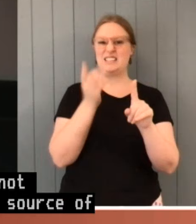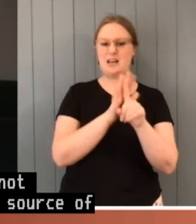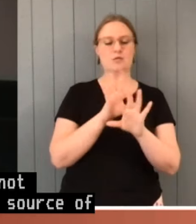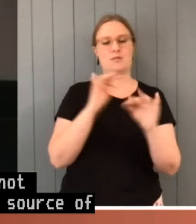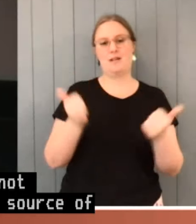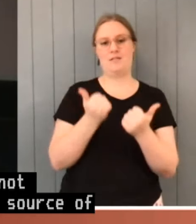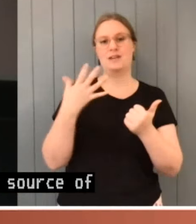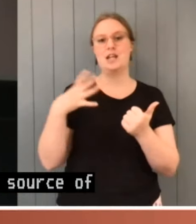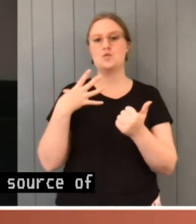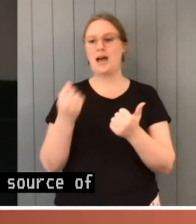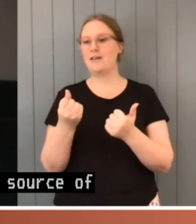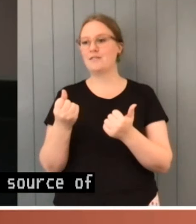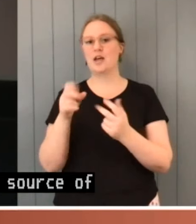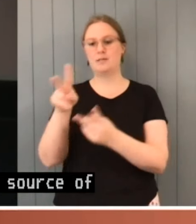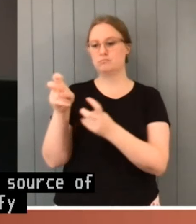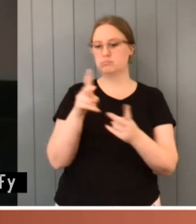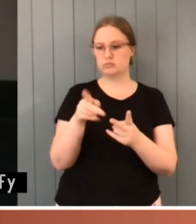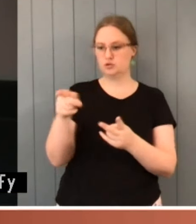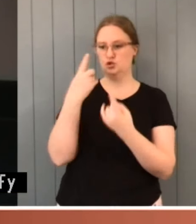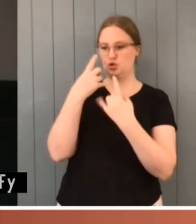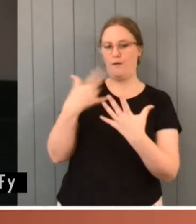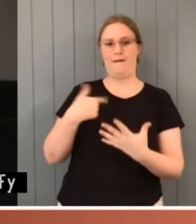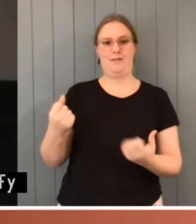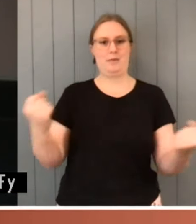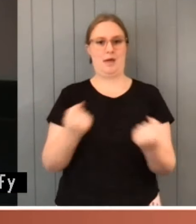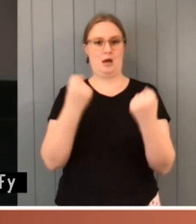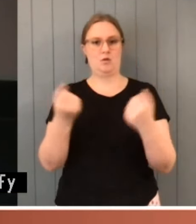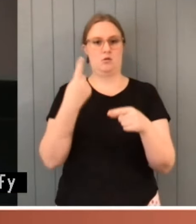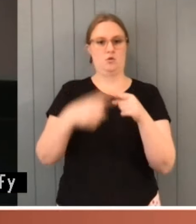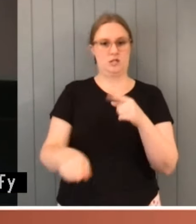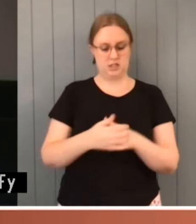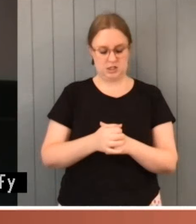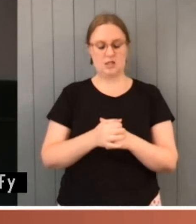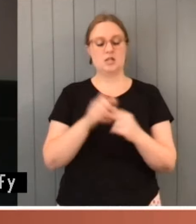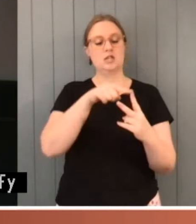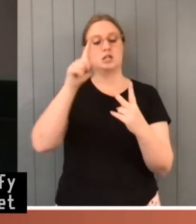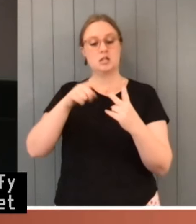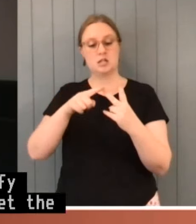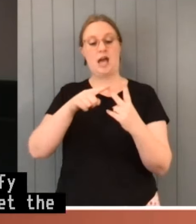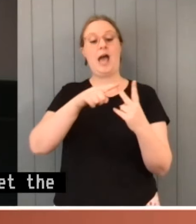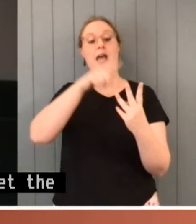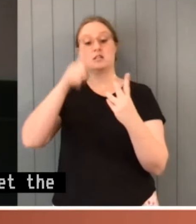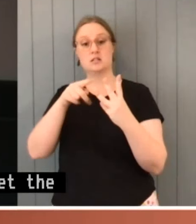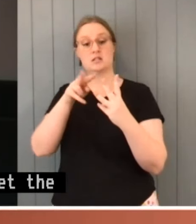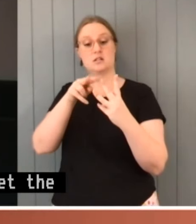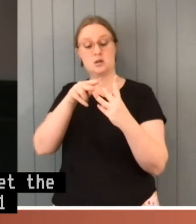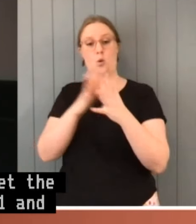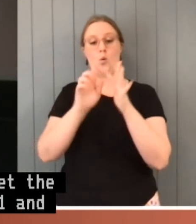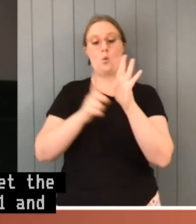that case set the scene for the next two cases, Williams No. 1 and Williams No. 2. And Mr Williams was